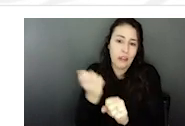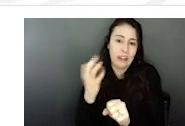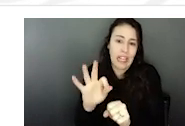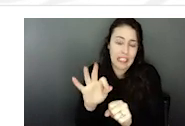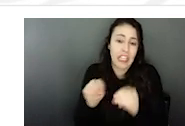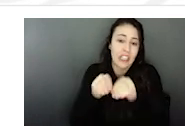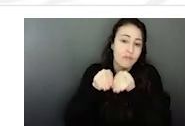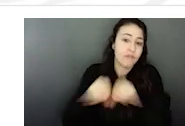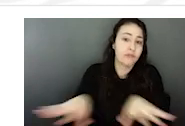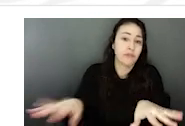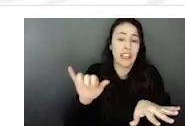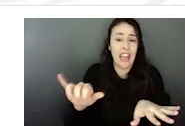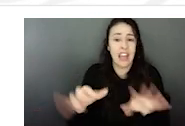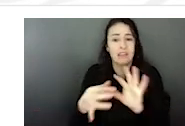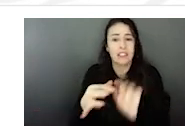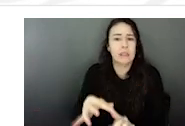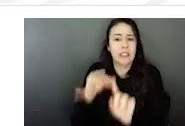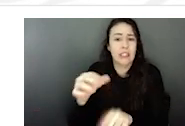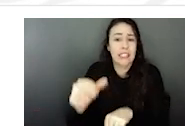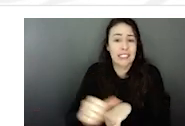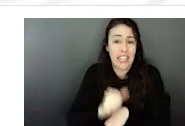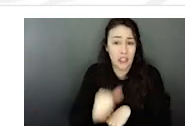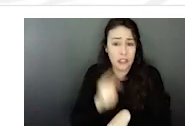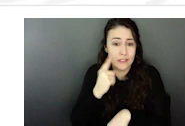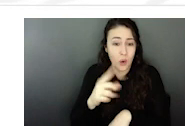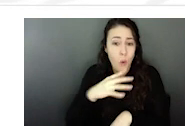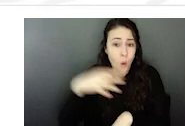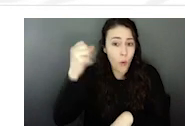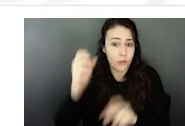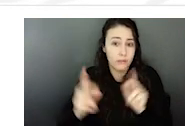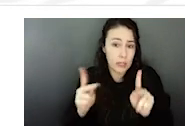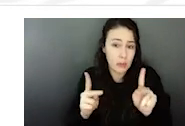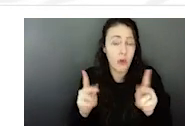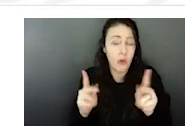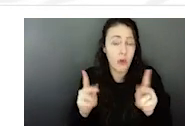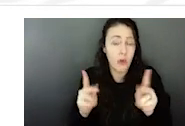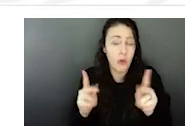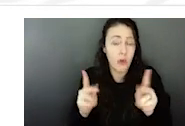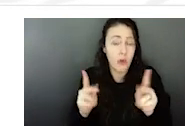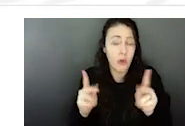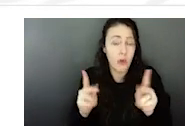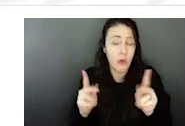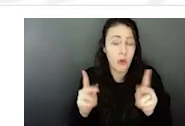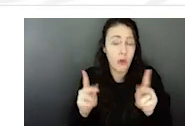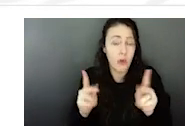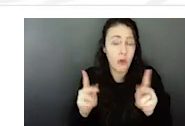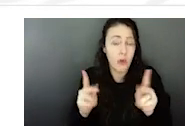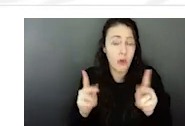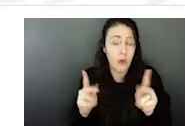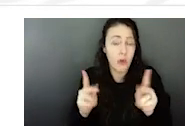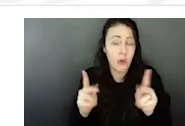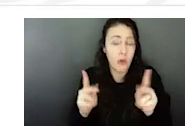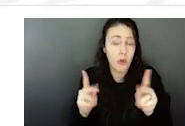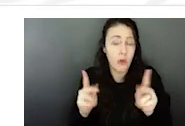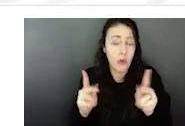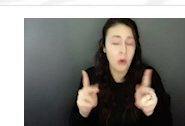was particularly dangerous for older individuals. So it makes sense that for the simple sake of safety, right, and their